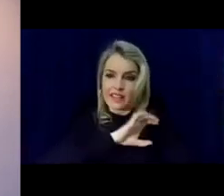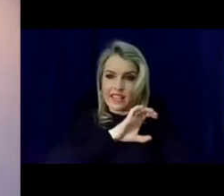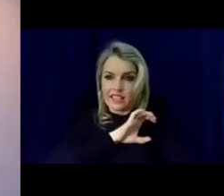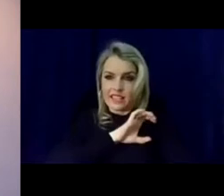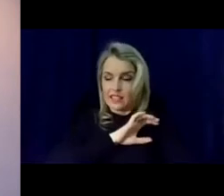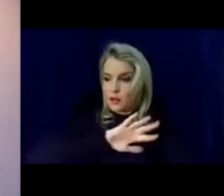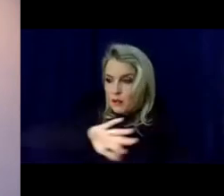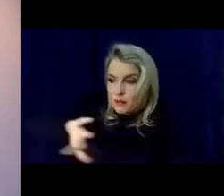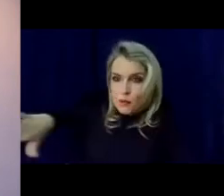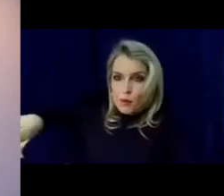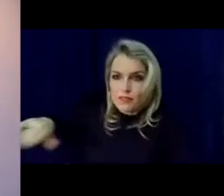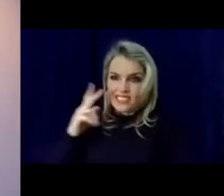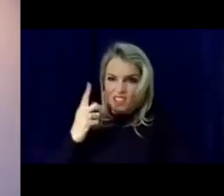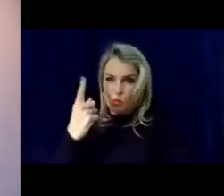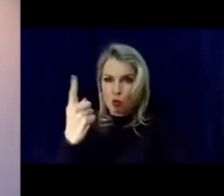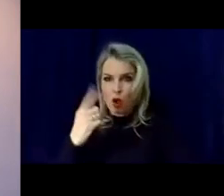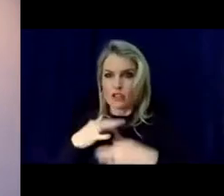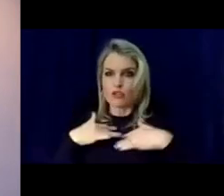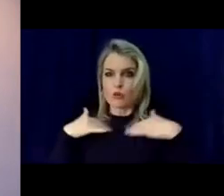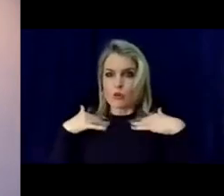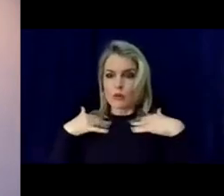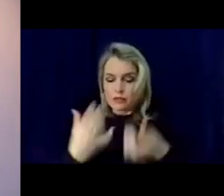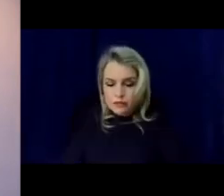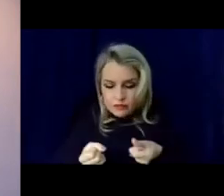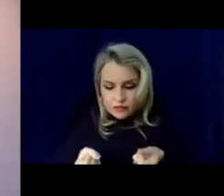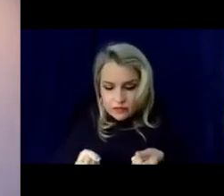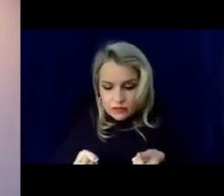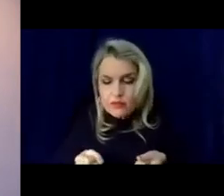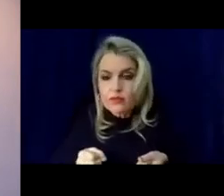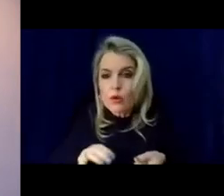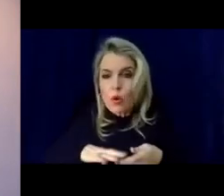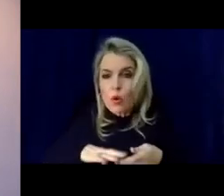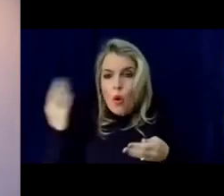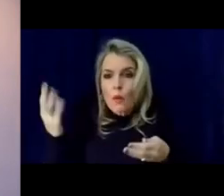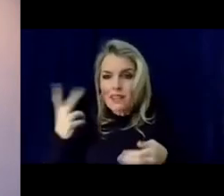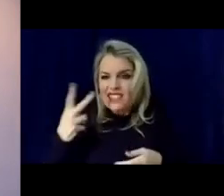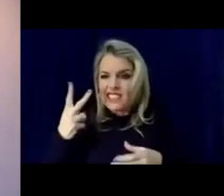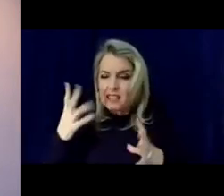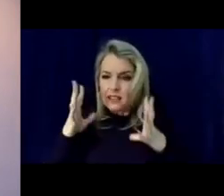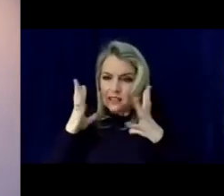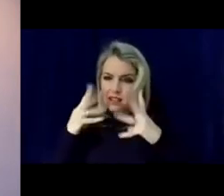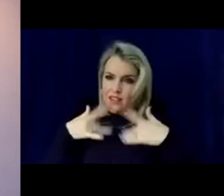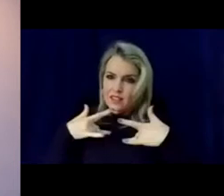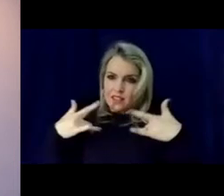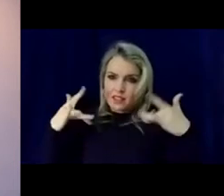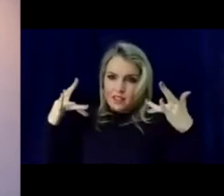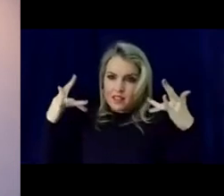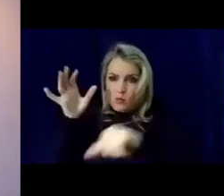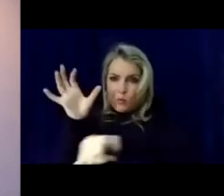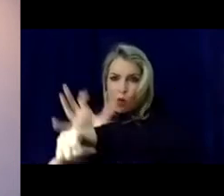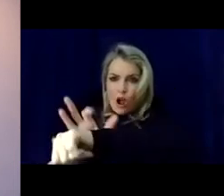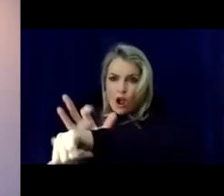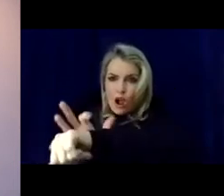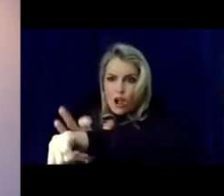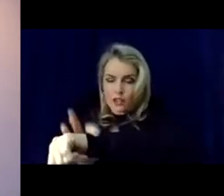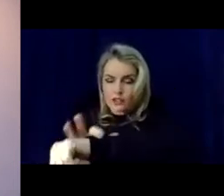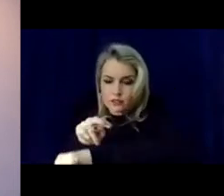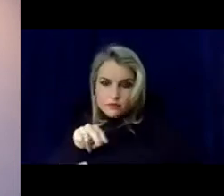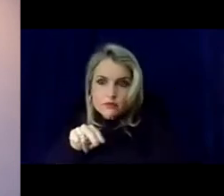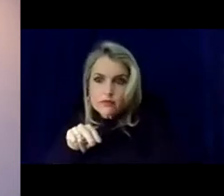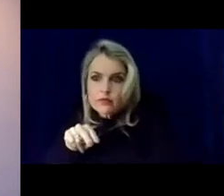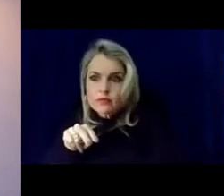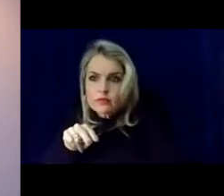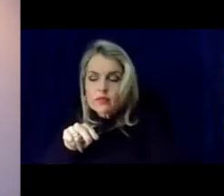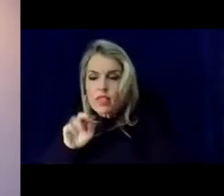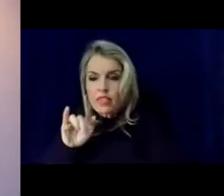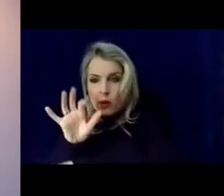reveal a jewelry box. He snaps the box open to reveal a resplendent, glimmering, gem-studded watch. His eyes widen. The